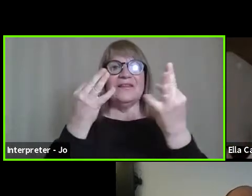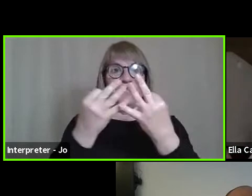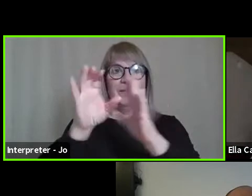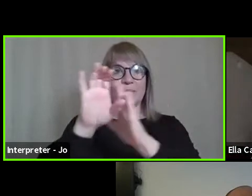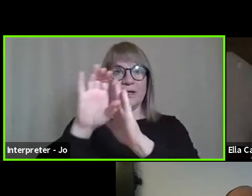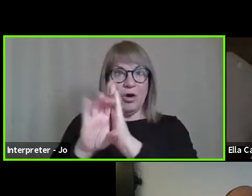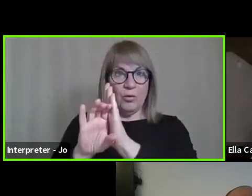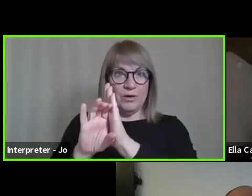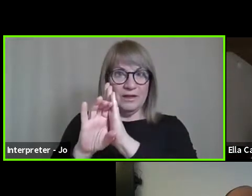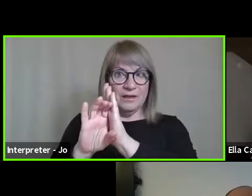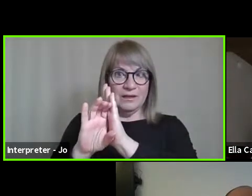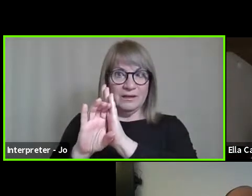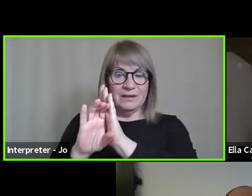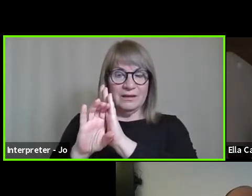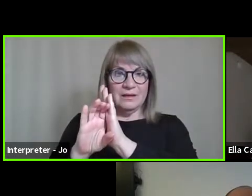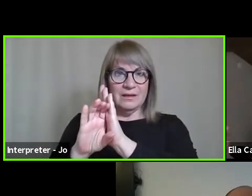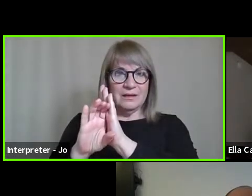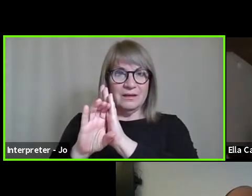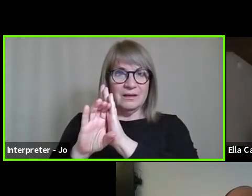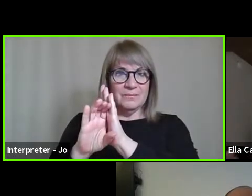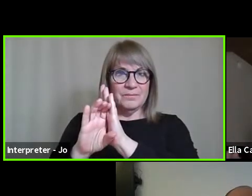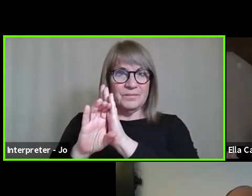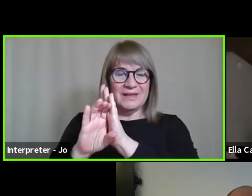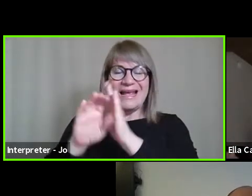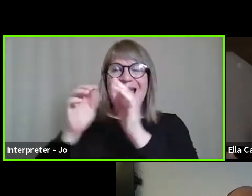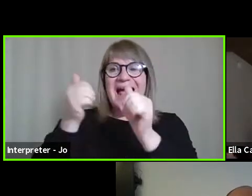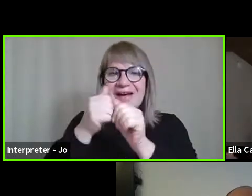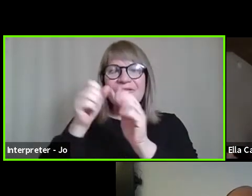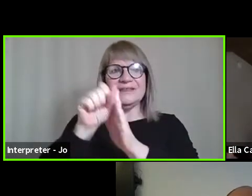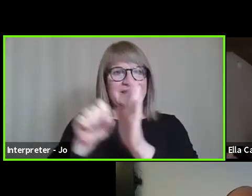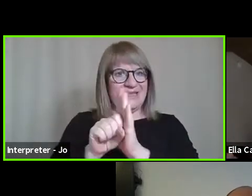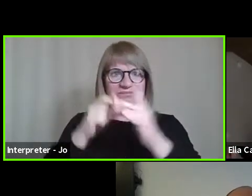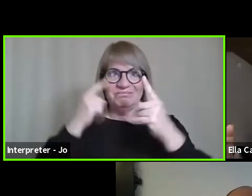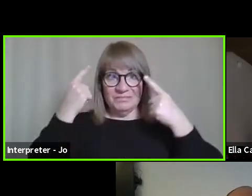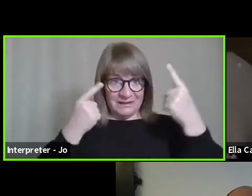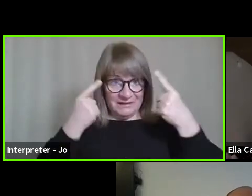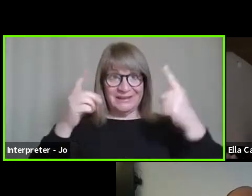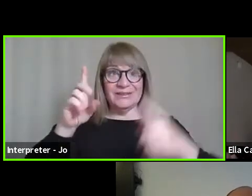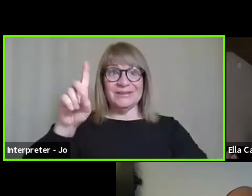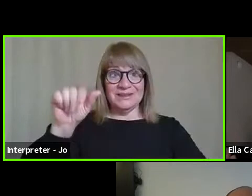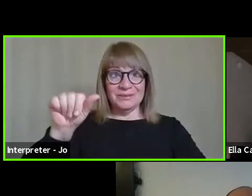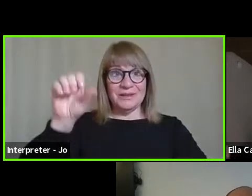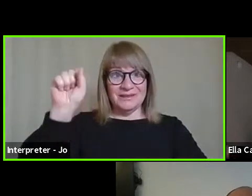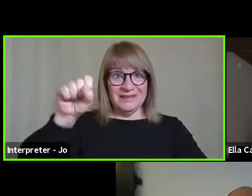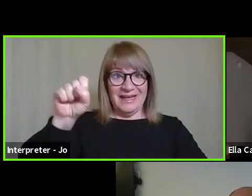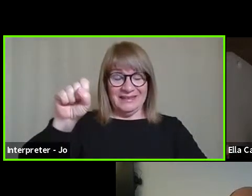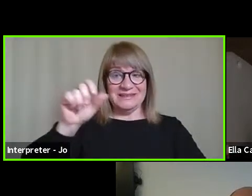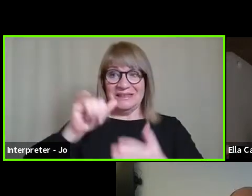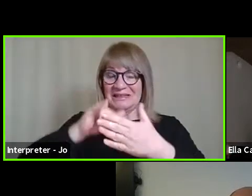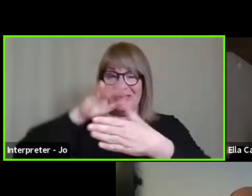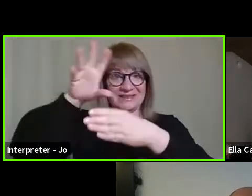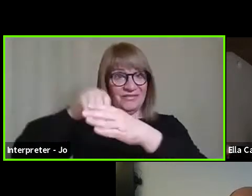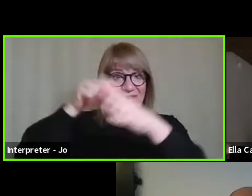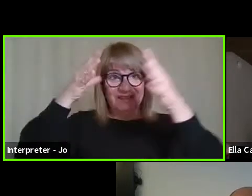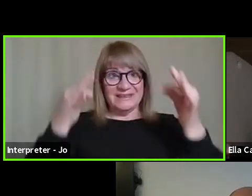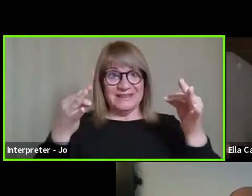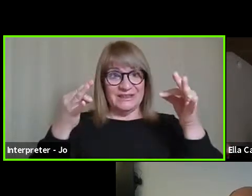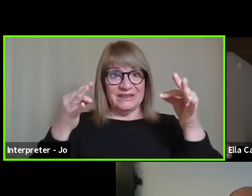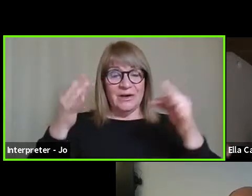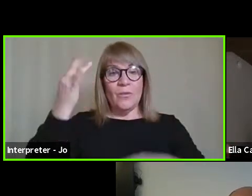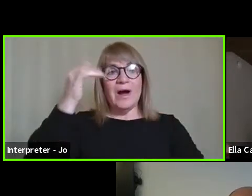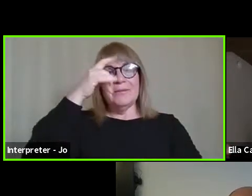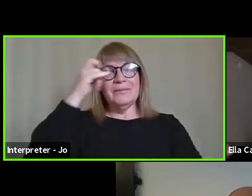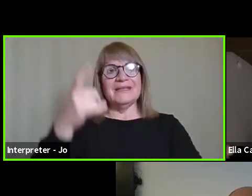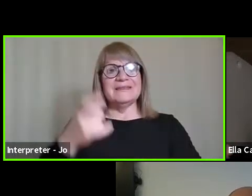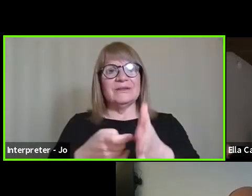have um every single state considers disability and the reason they consider disability is that their mandate is to look at the